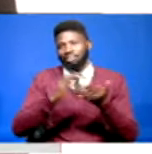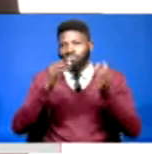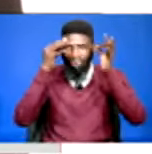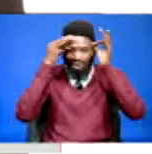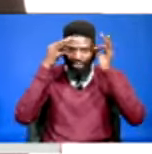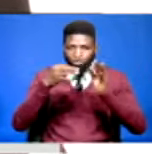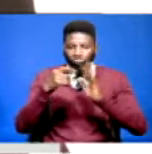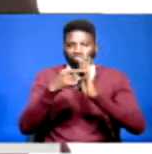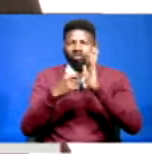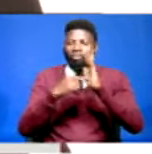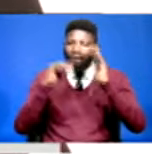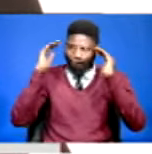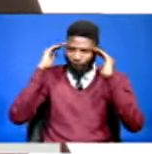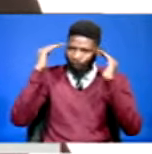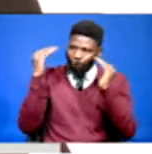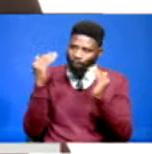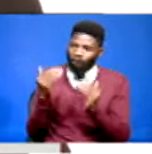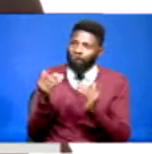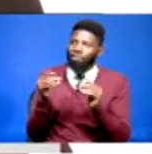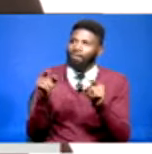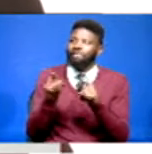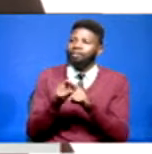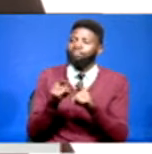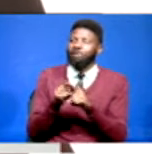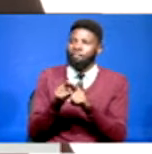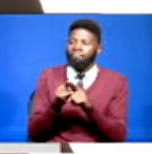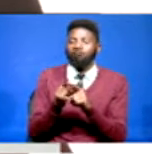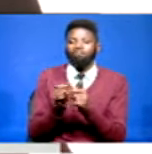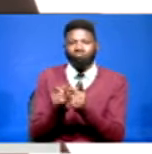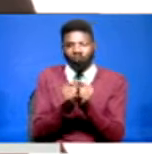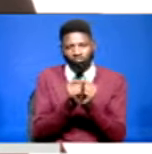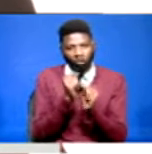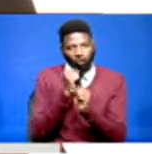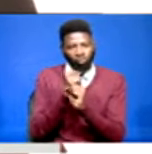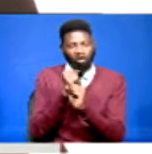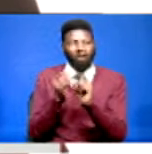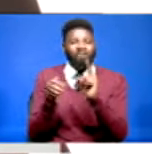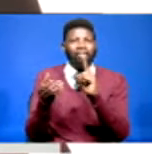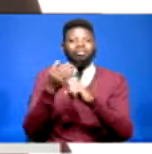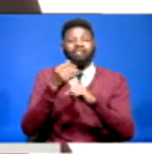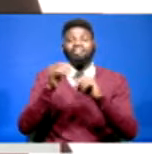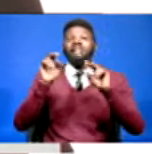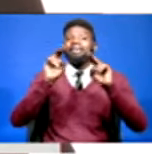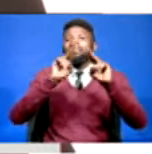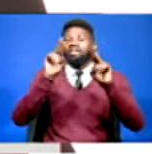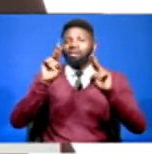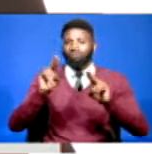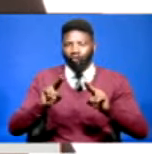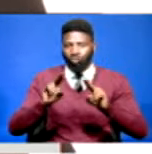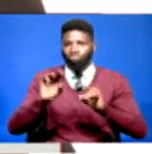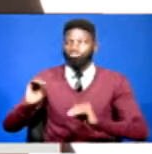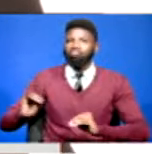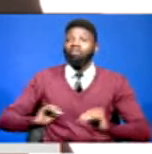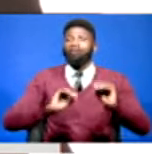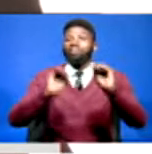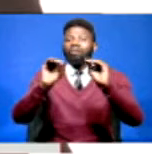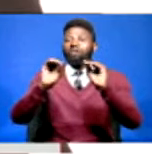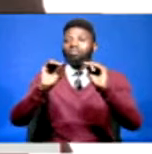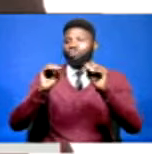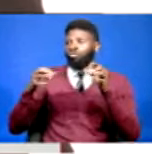acceding to Washington Accord so that we can achieve international mobility for Kenyan engineers. So it has been a